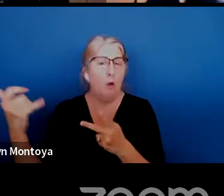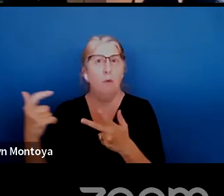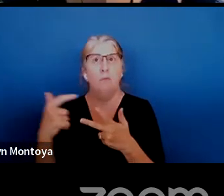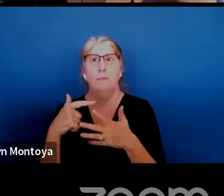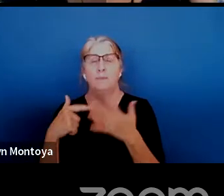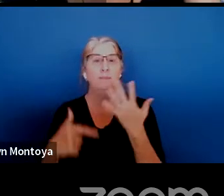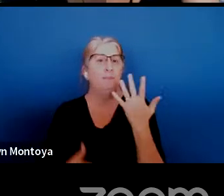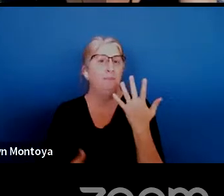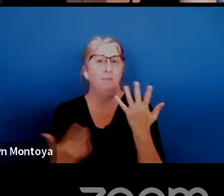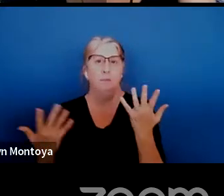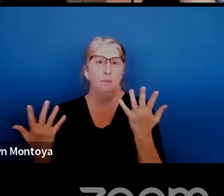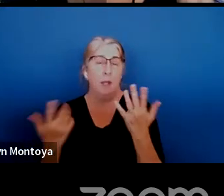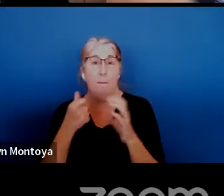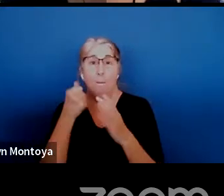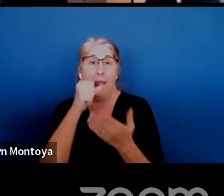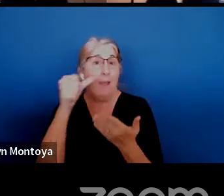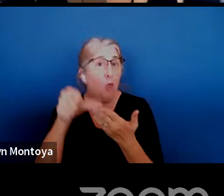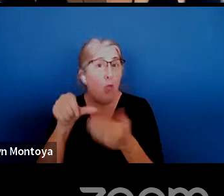the regular mail.